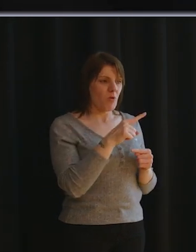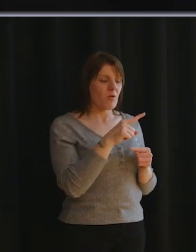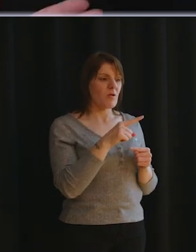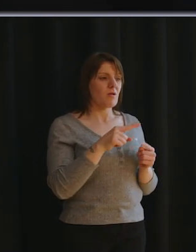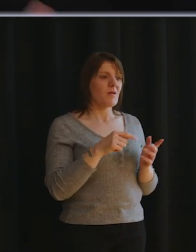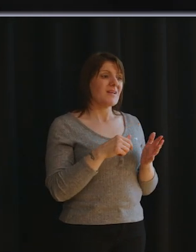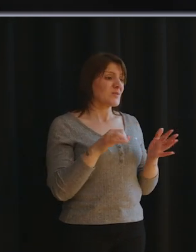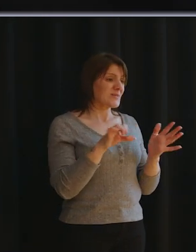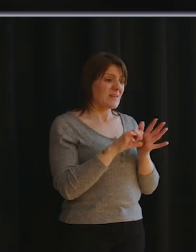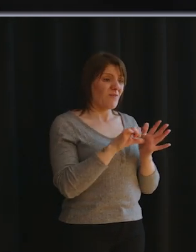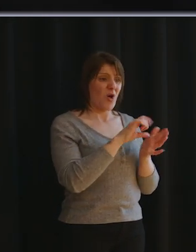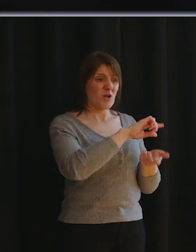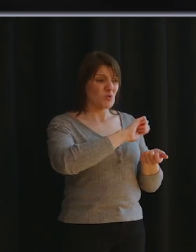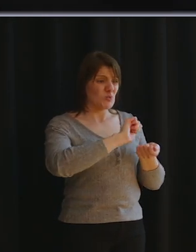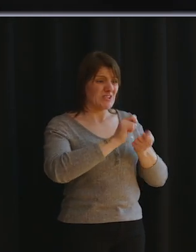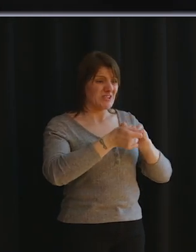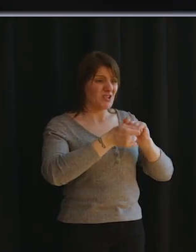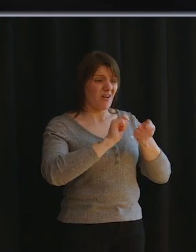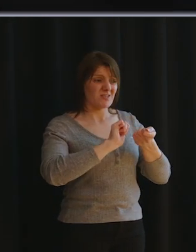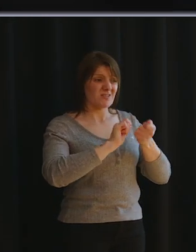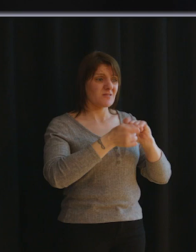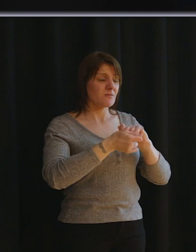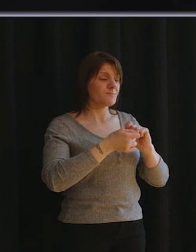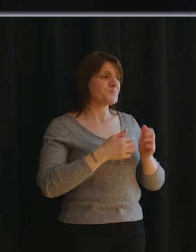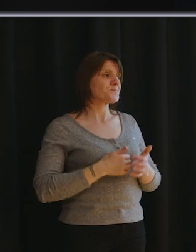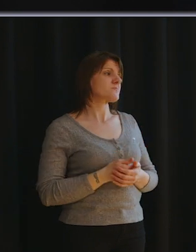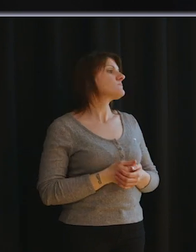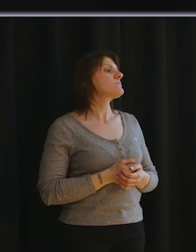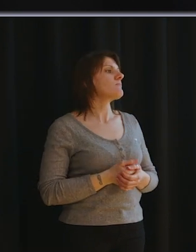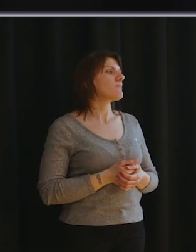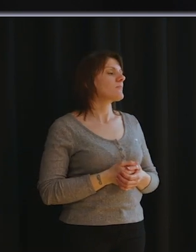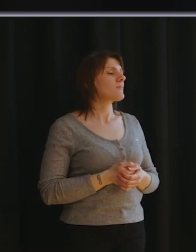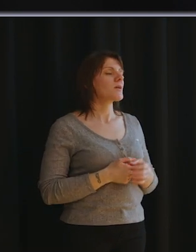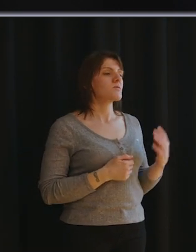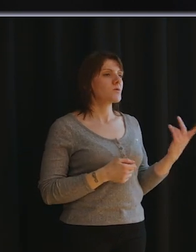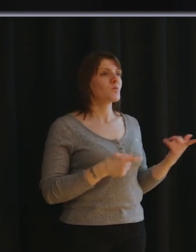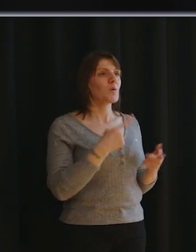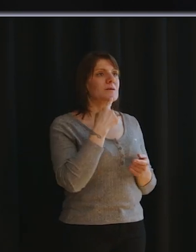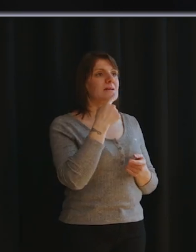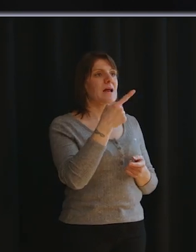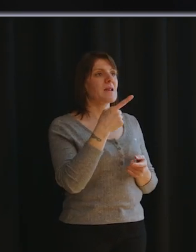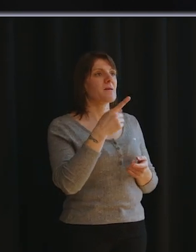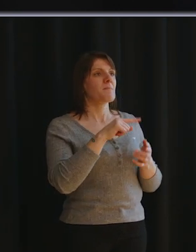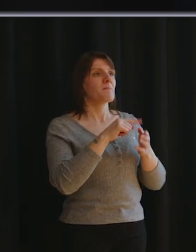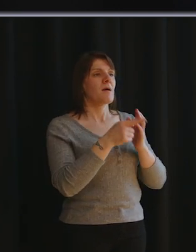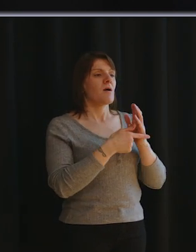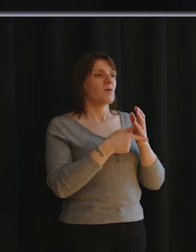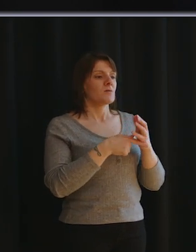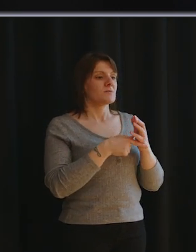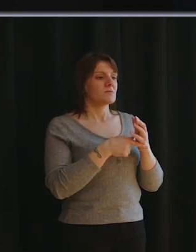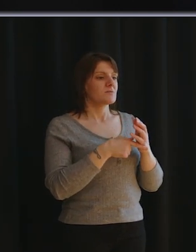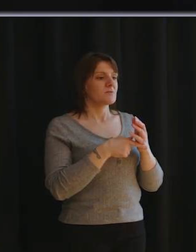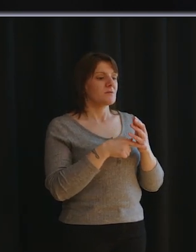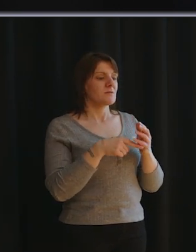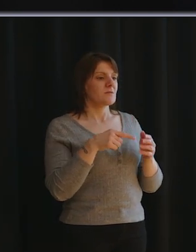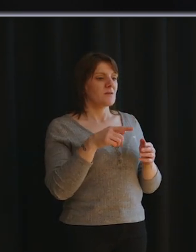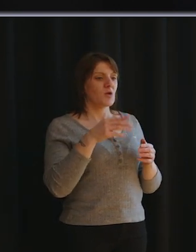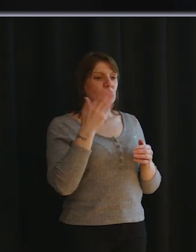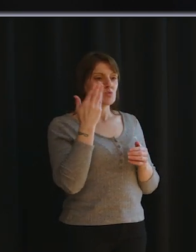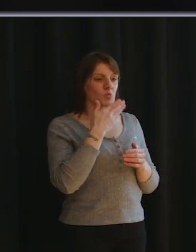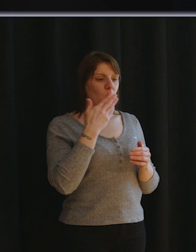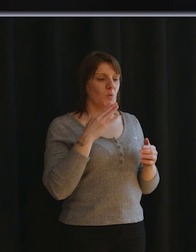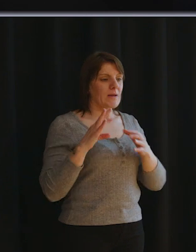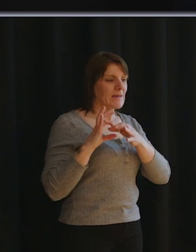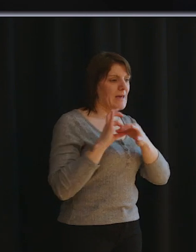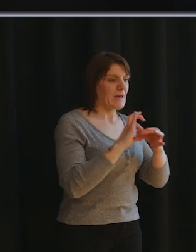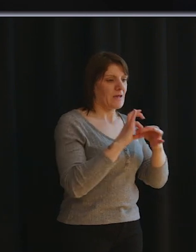school and saying, actually, the expectation around what is it you actually want them to learn, what is it you actually want them to get involved with and engaged with. Fundamentally, it's what